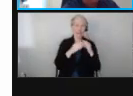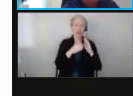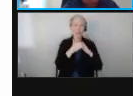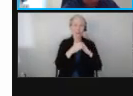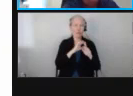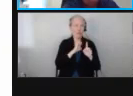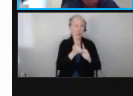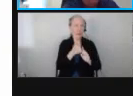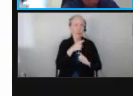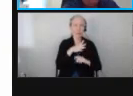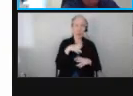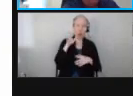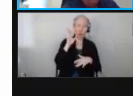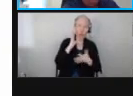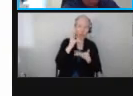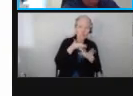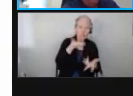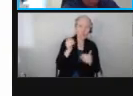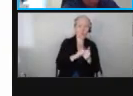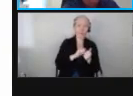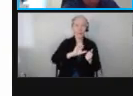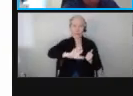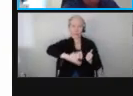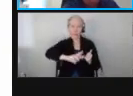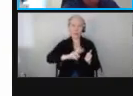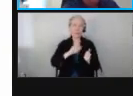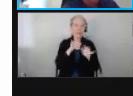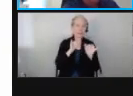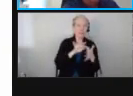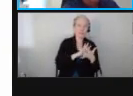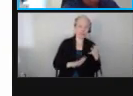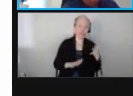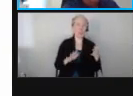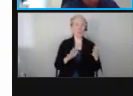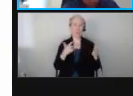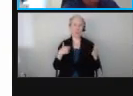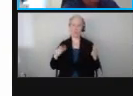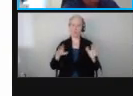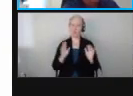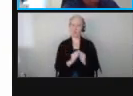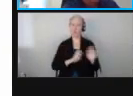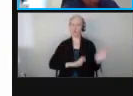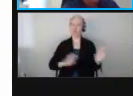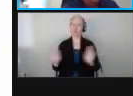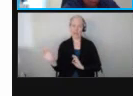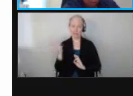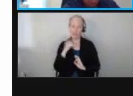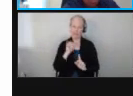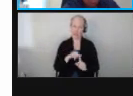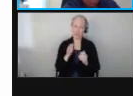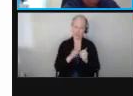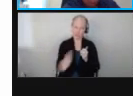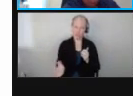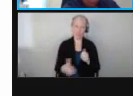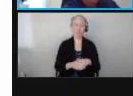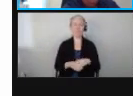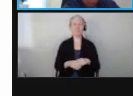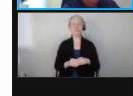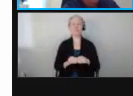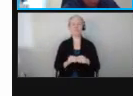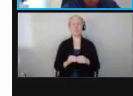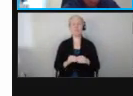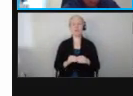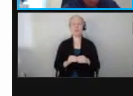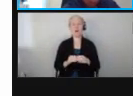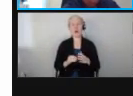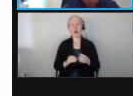systems and crew. This probably becomes more imperative going forward. I think